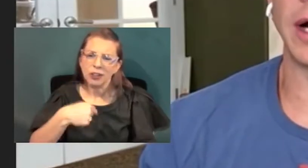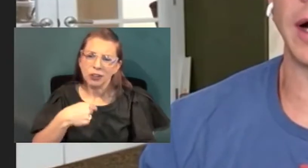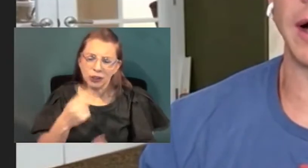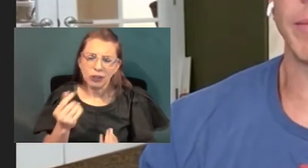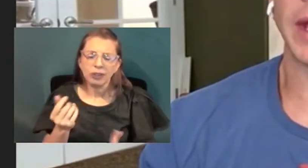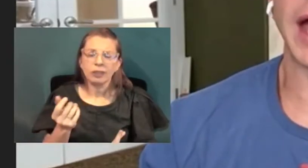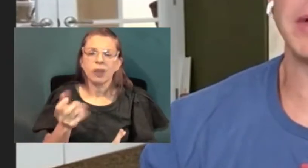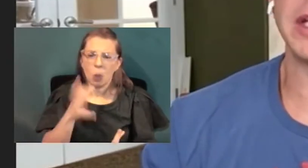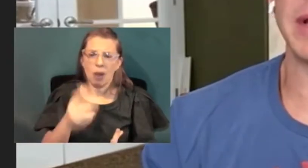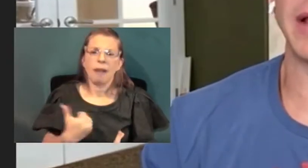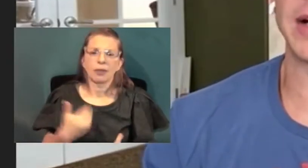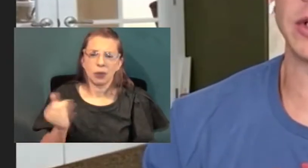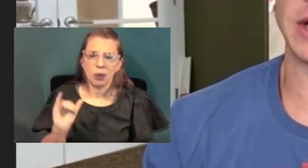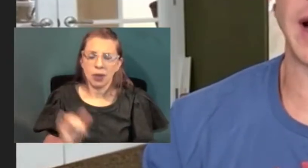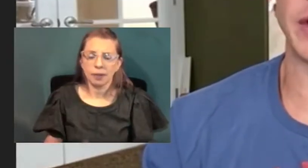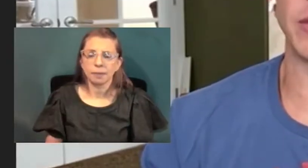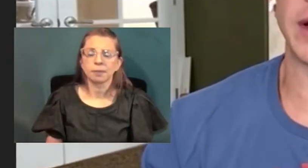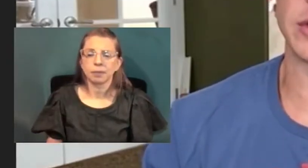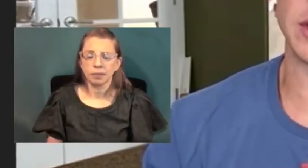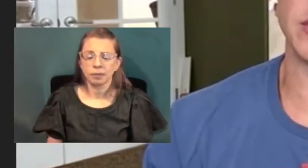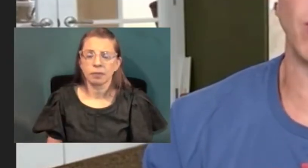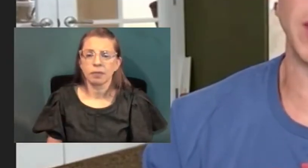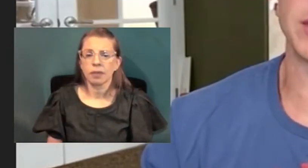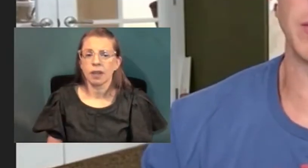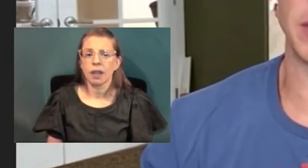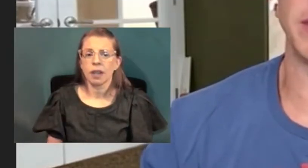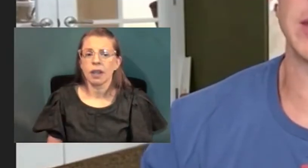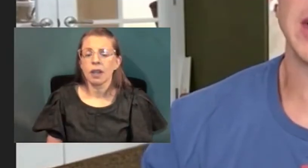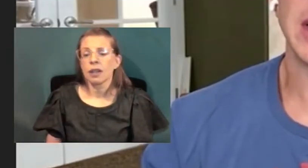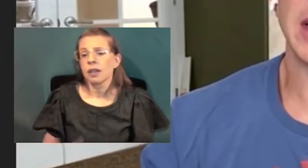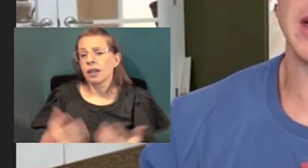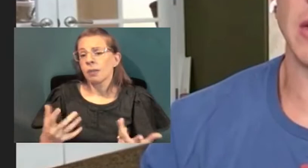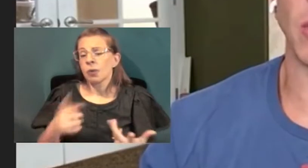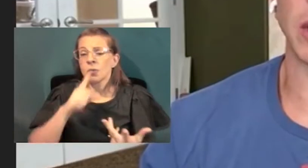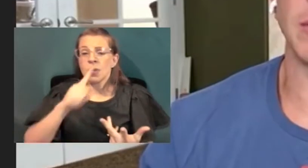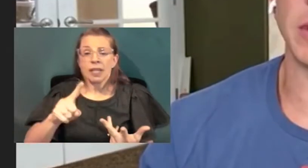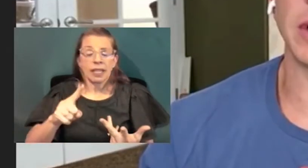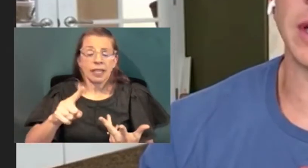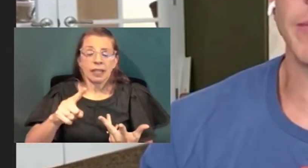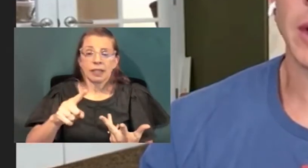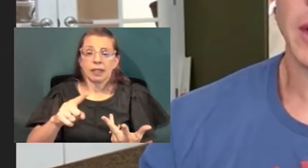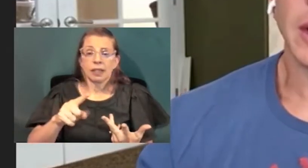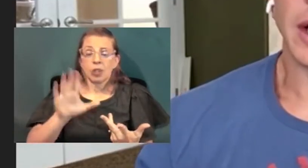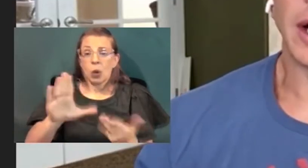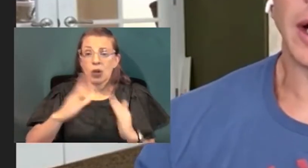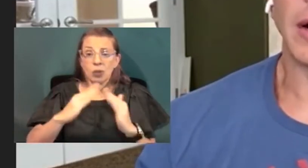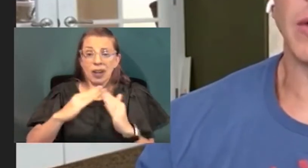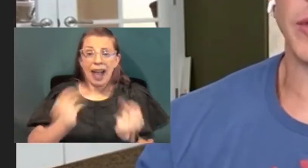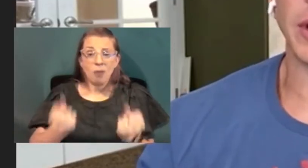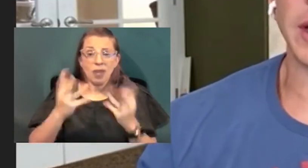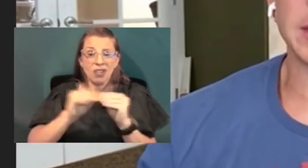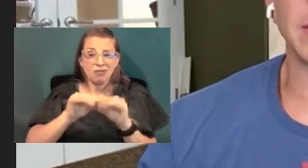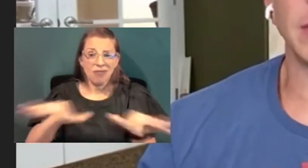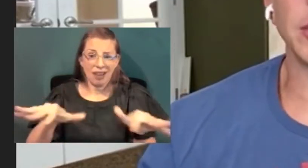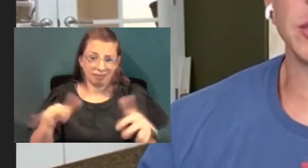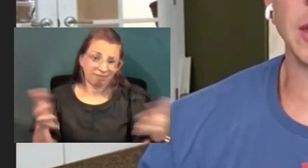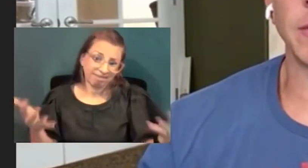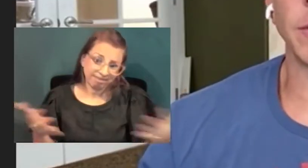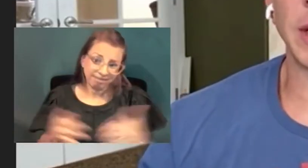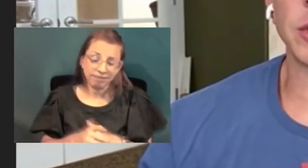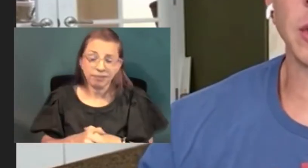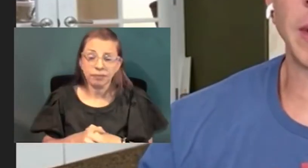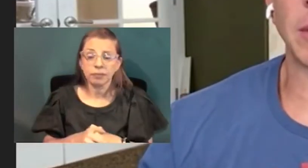issue epidemiologically on the greater stage. What is the prevalence in your community? There isn't